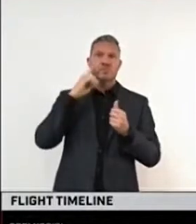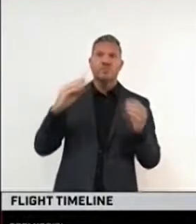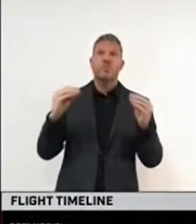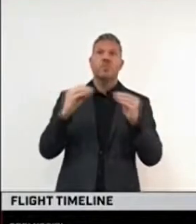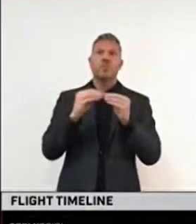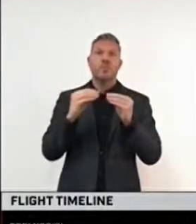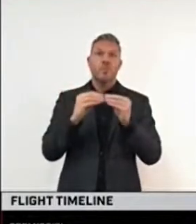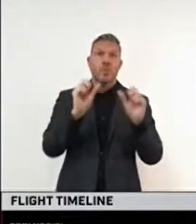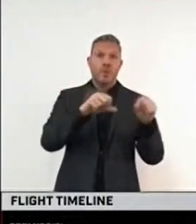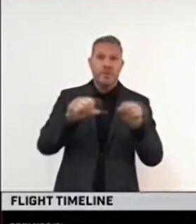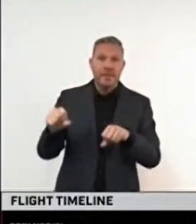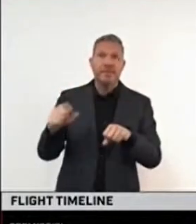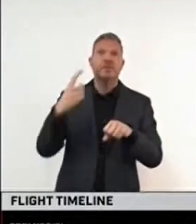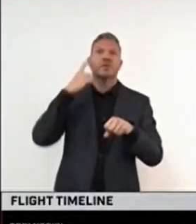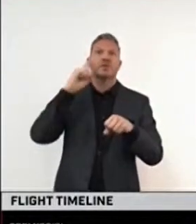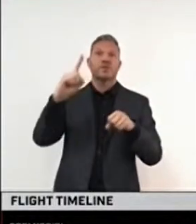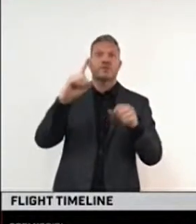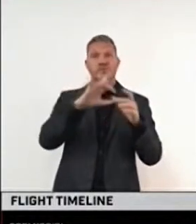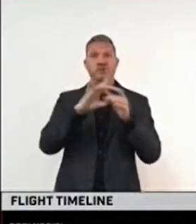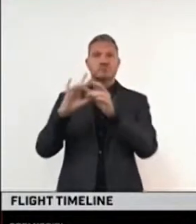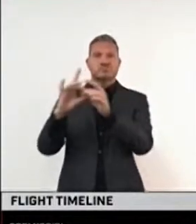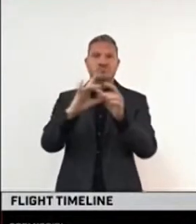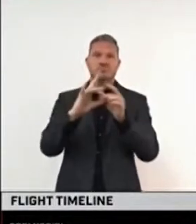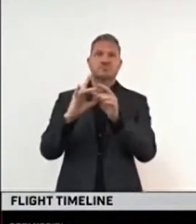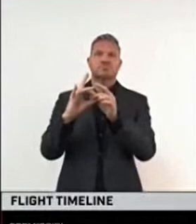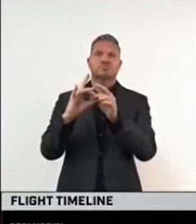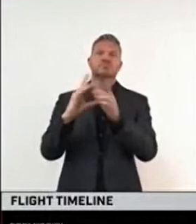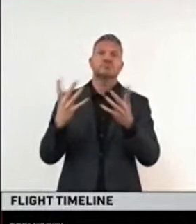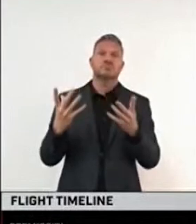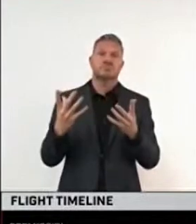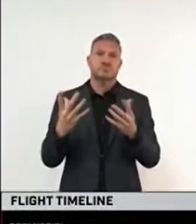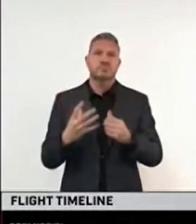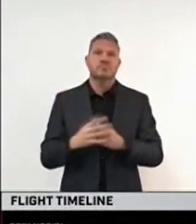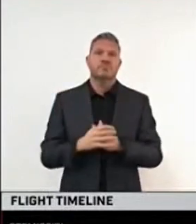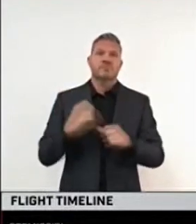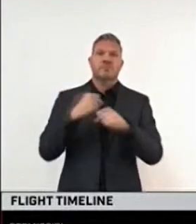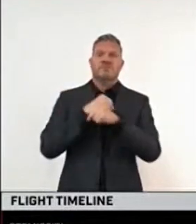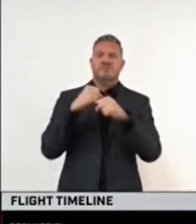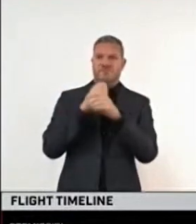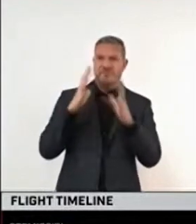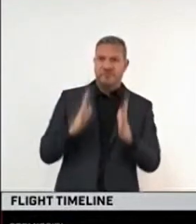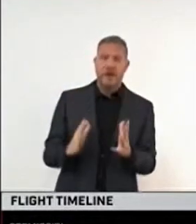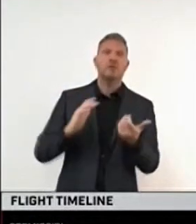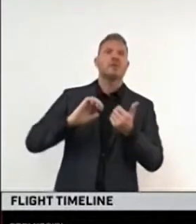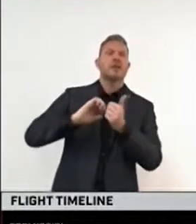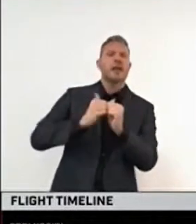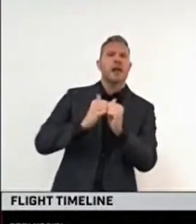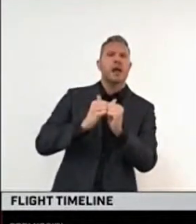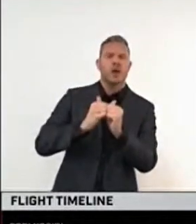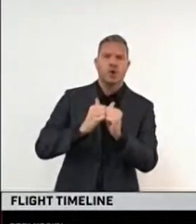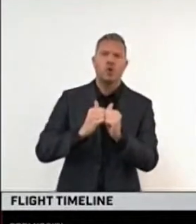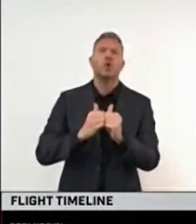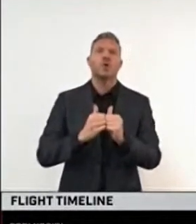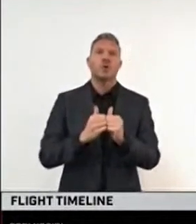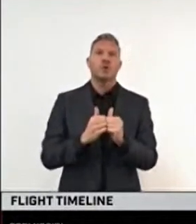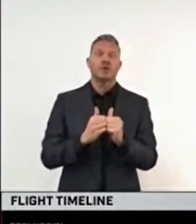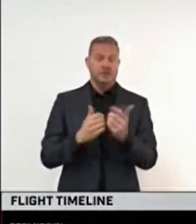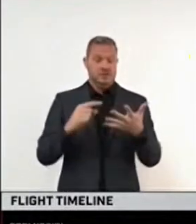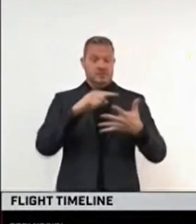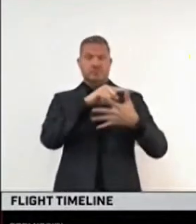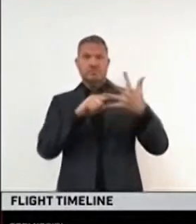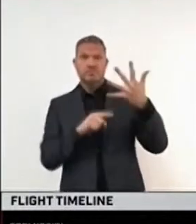joint warfighter. Our job is we do this by taking those